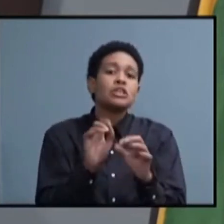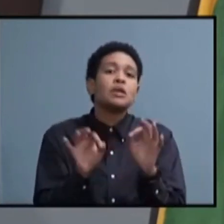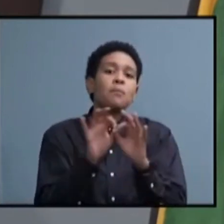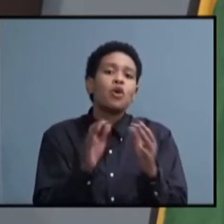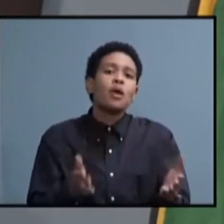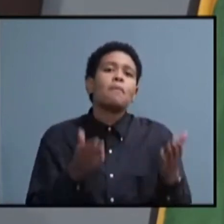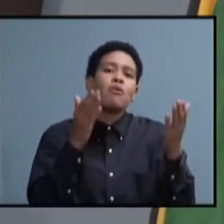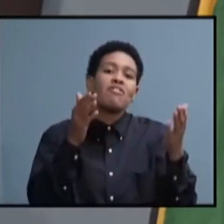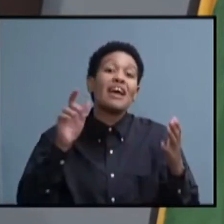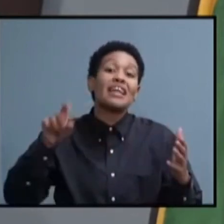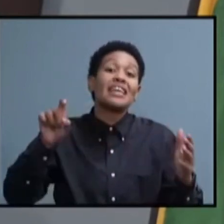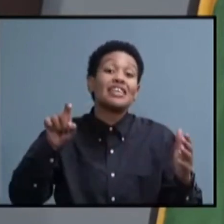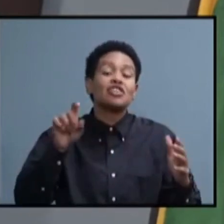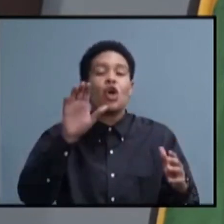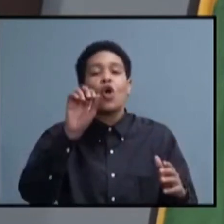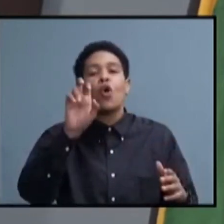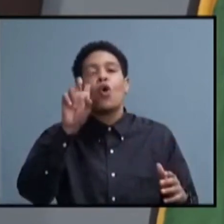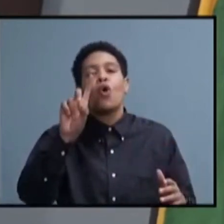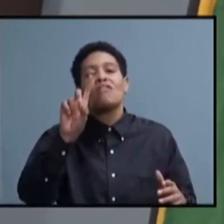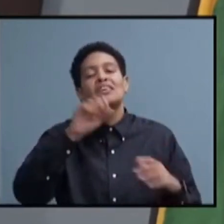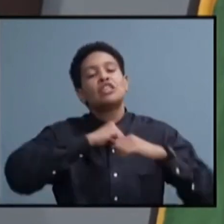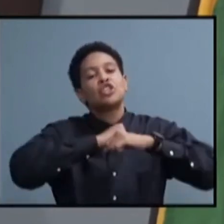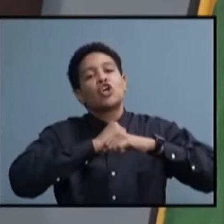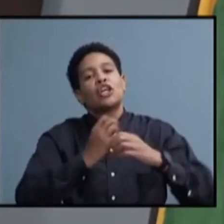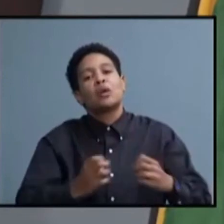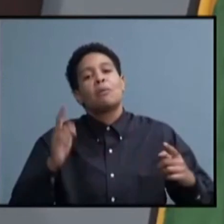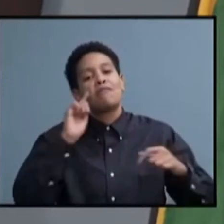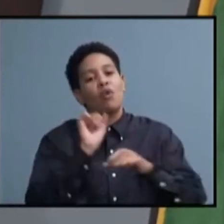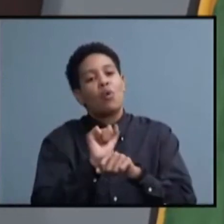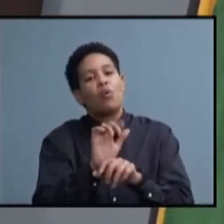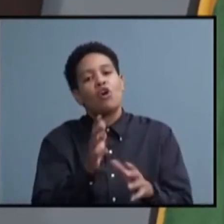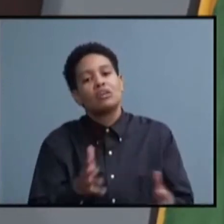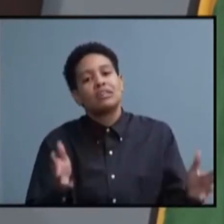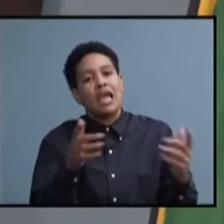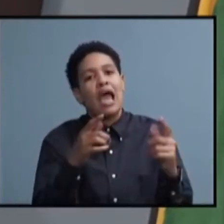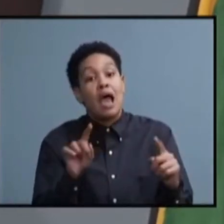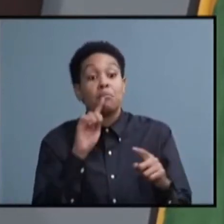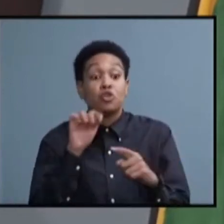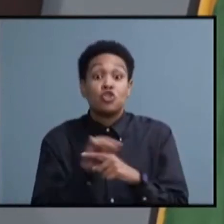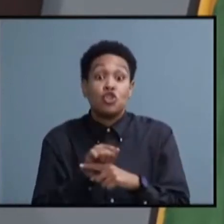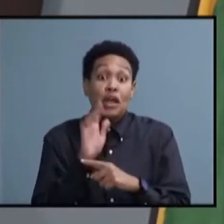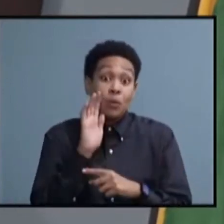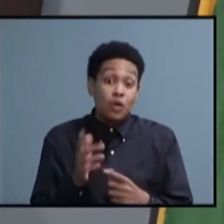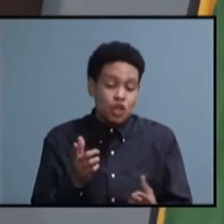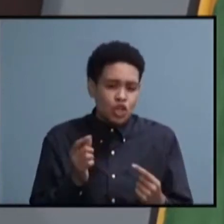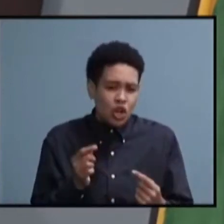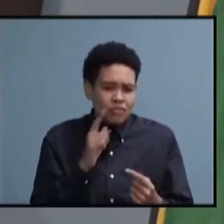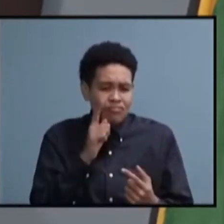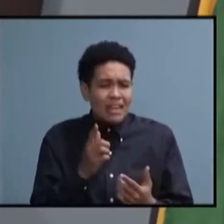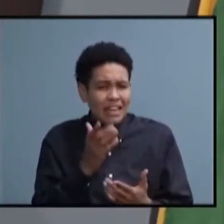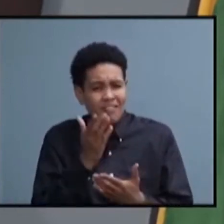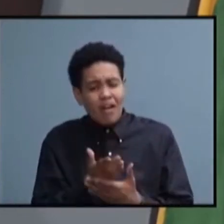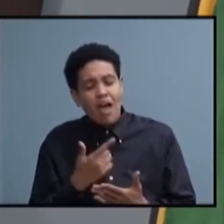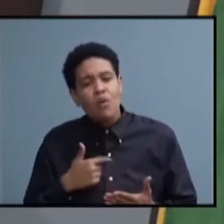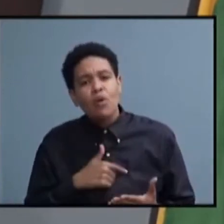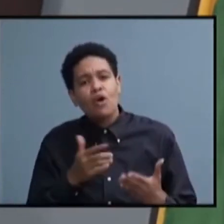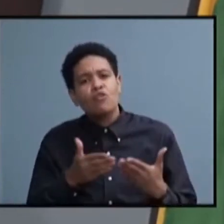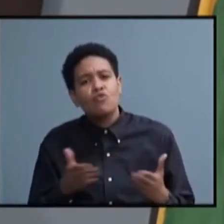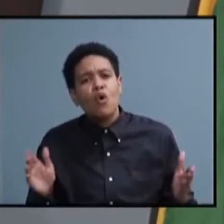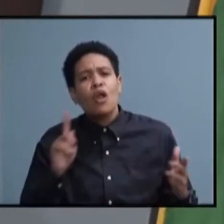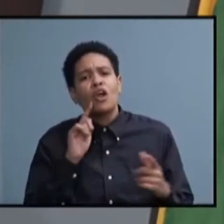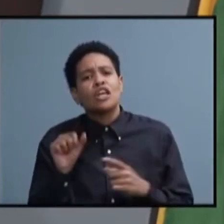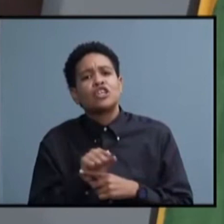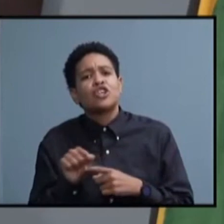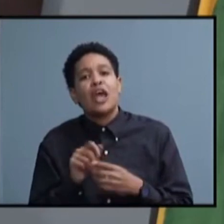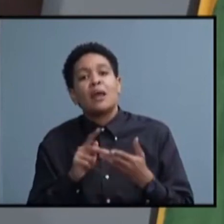security equipment for the workers of the industry. The training that will be done, and in fact we are rolling out a whole training